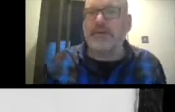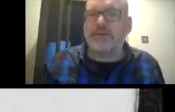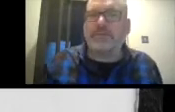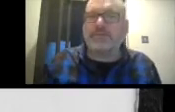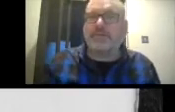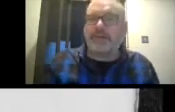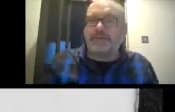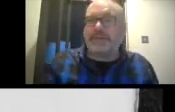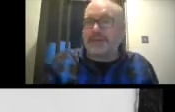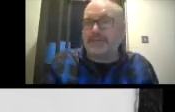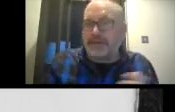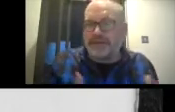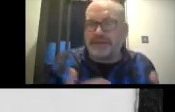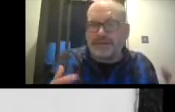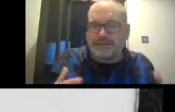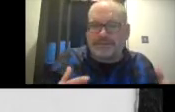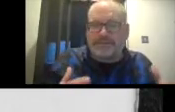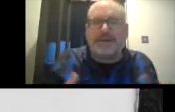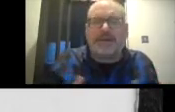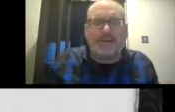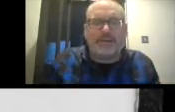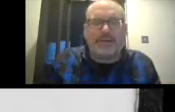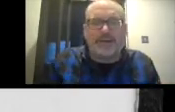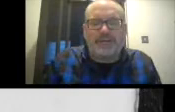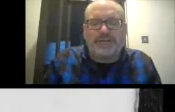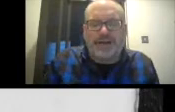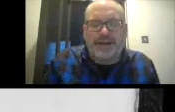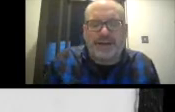Kilmainham. So presumably maybe the confined